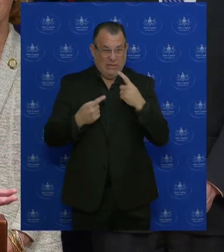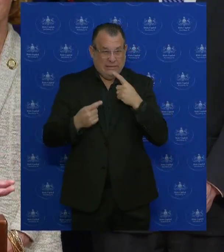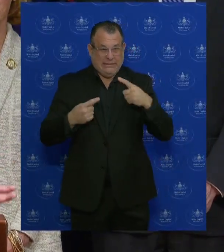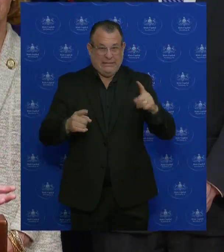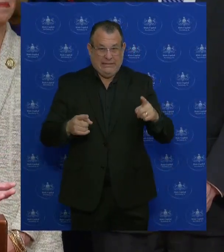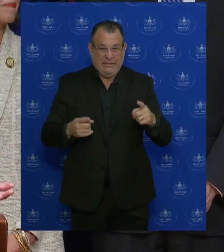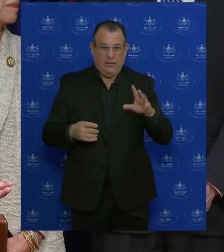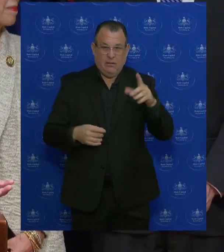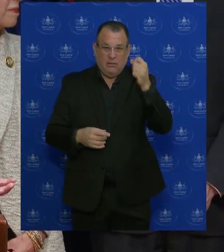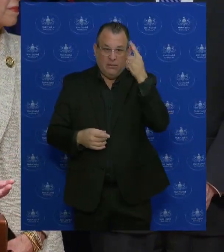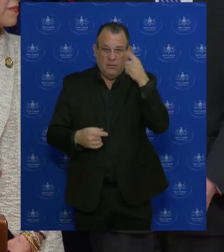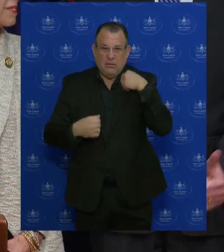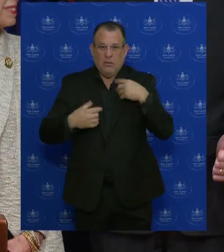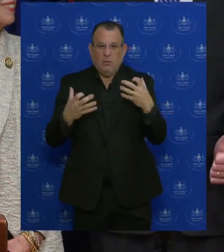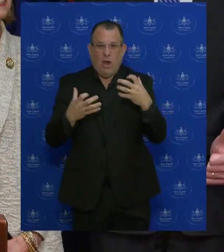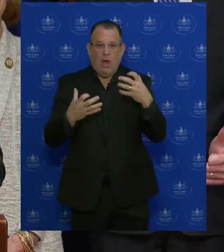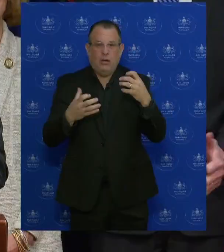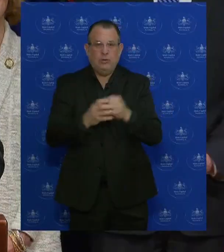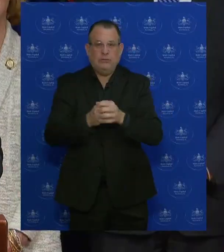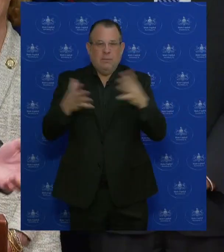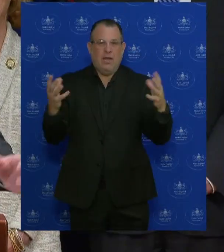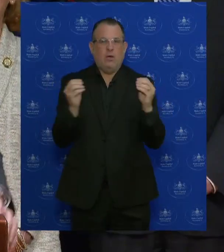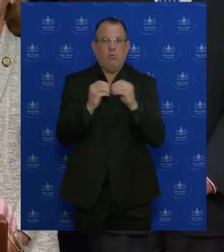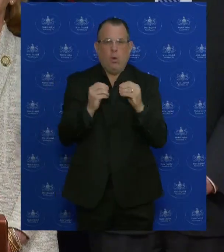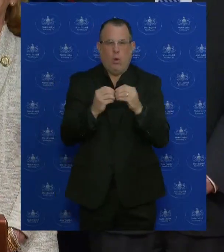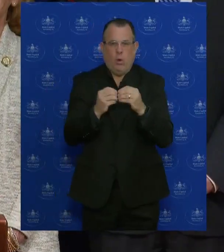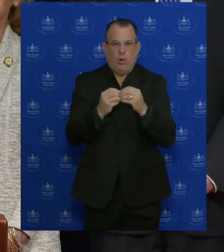like to expand this program? Absolutely. Yeah.